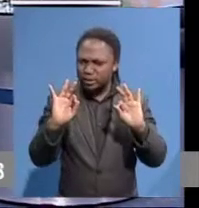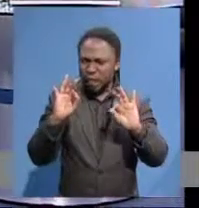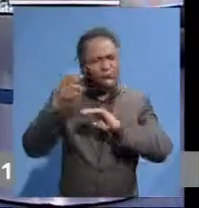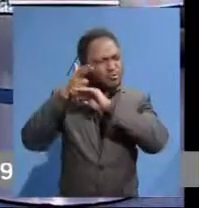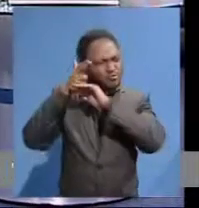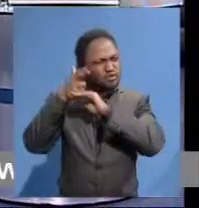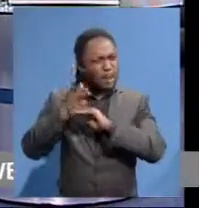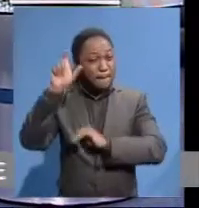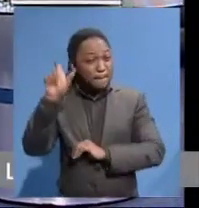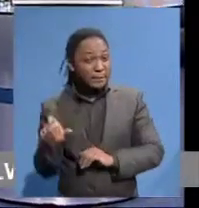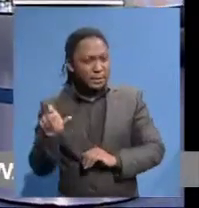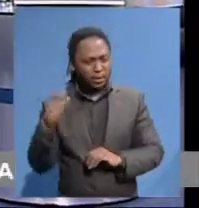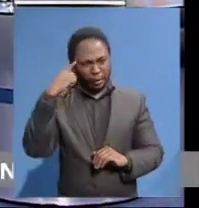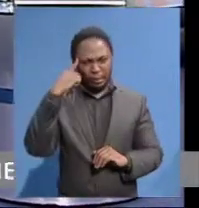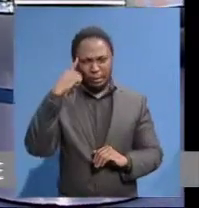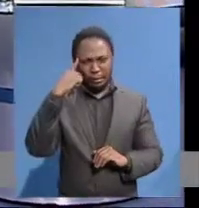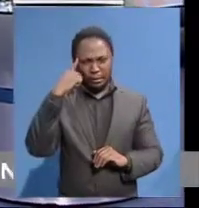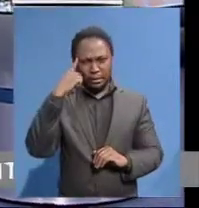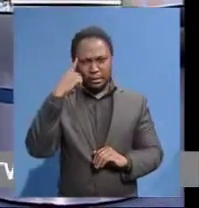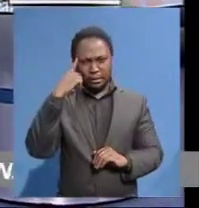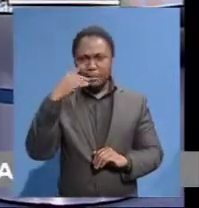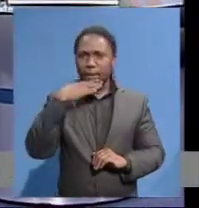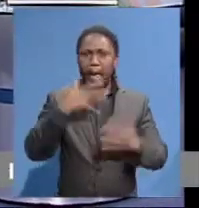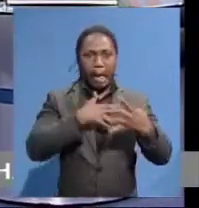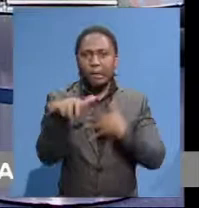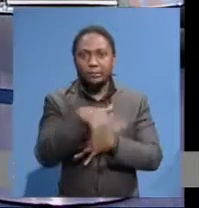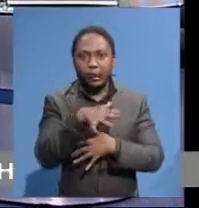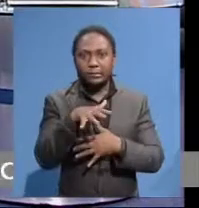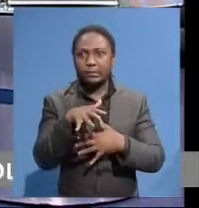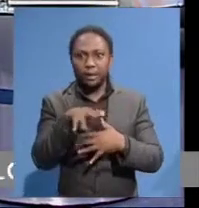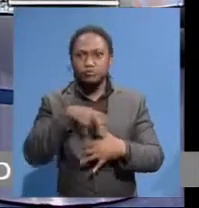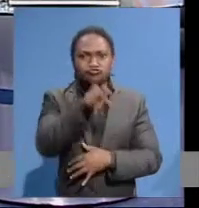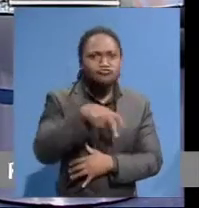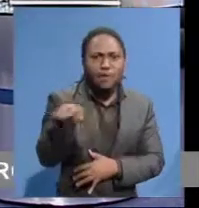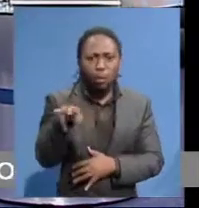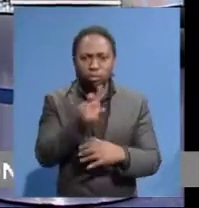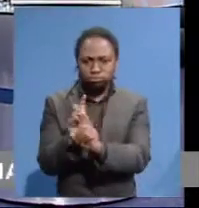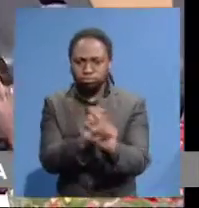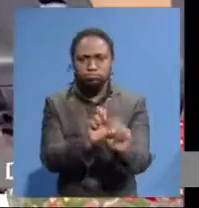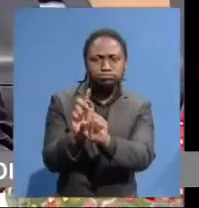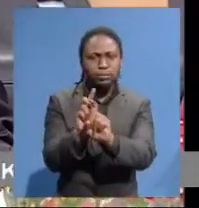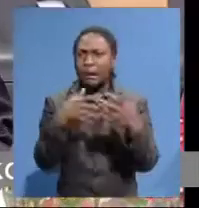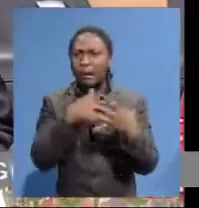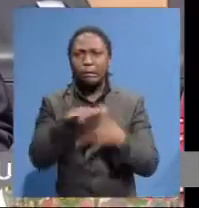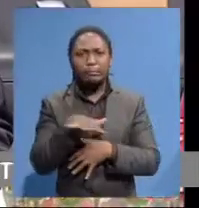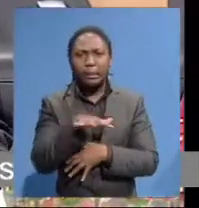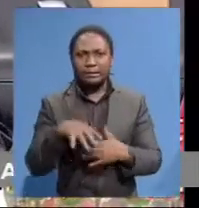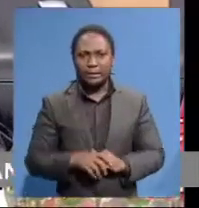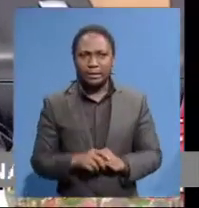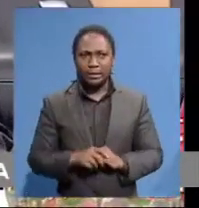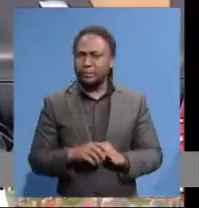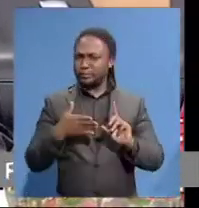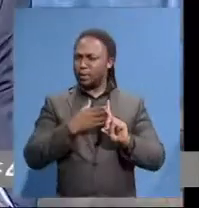like, the first thing that thought to me is, did he travel everywhere with Utata? Like, everywhere. And how old was